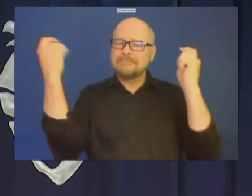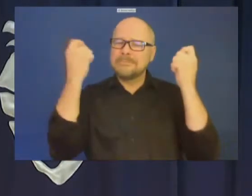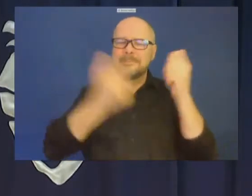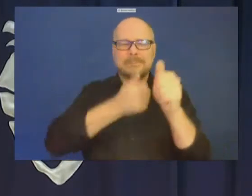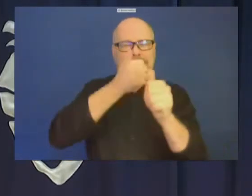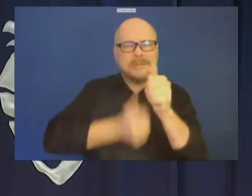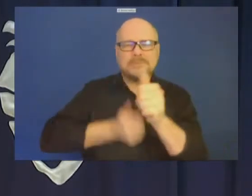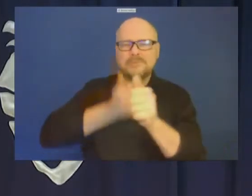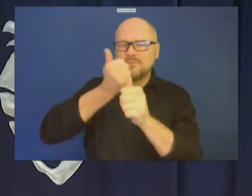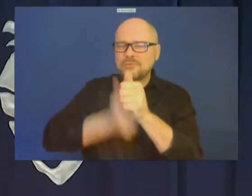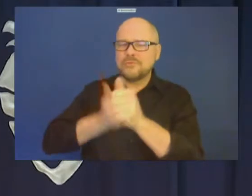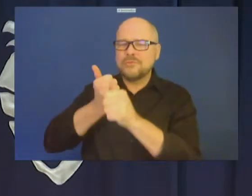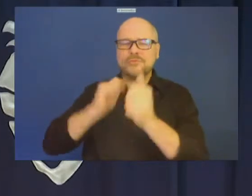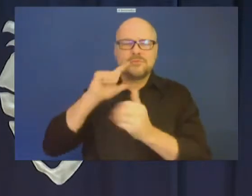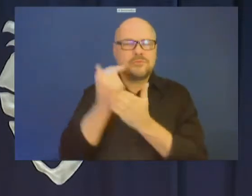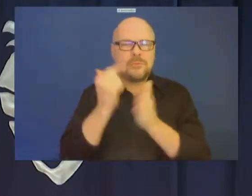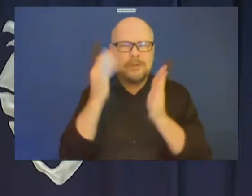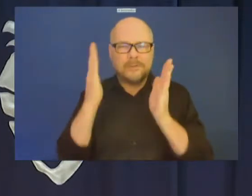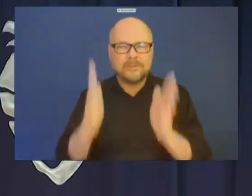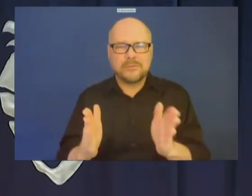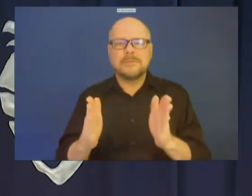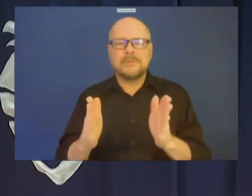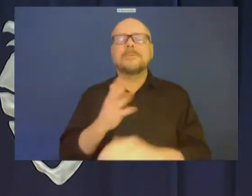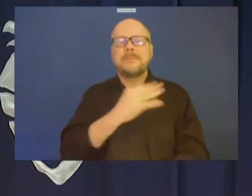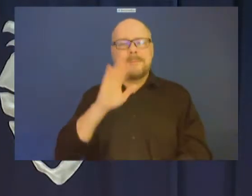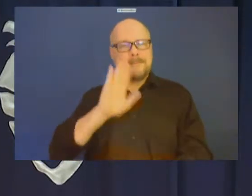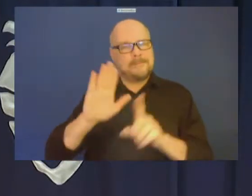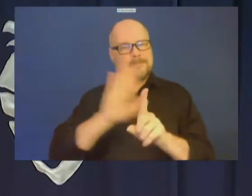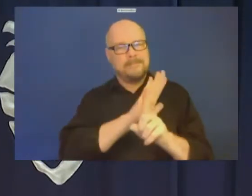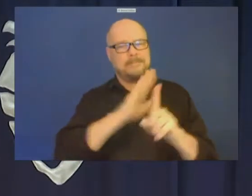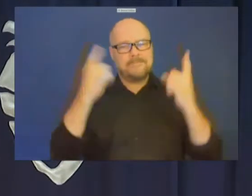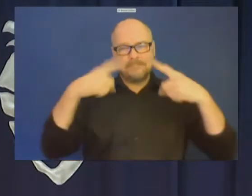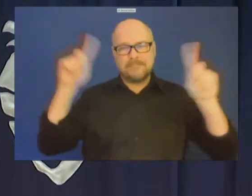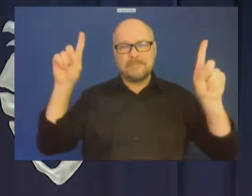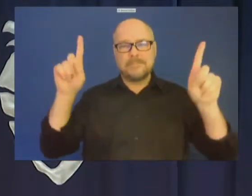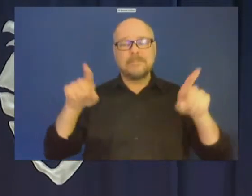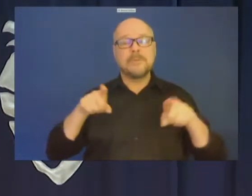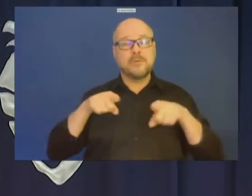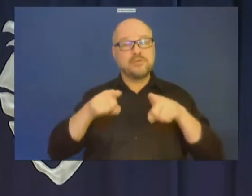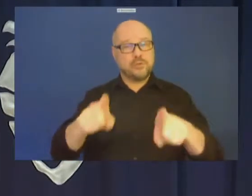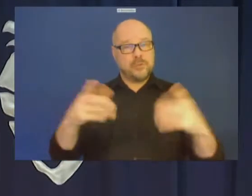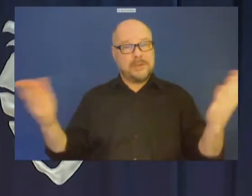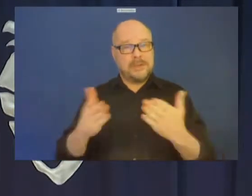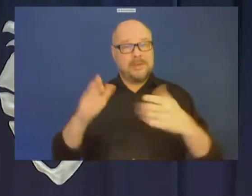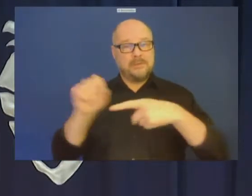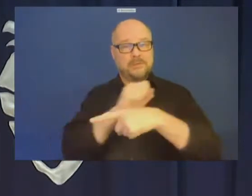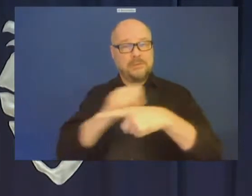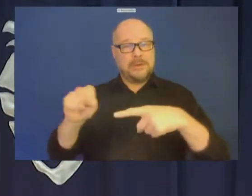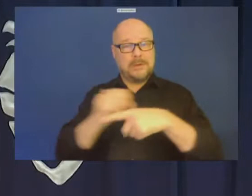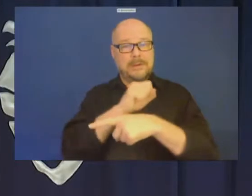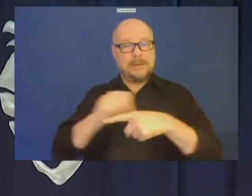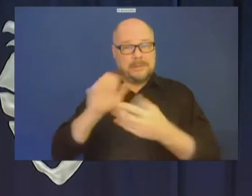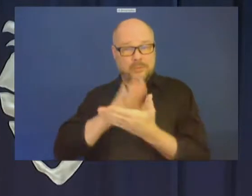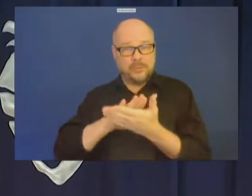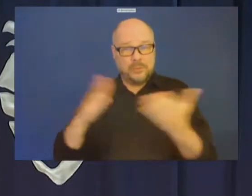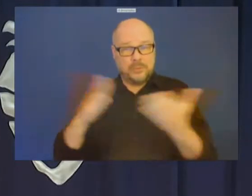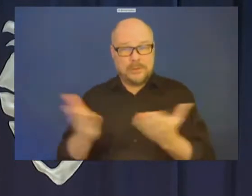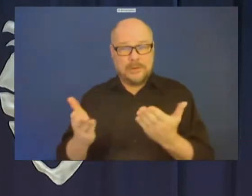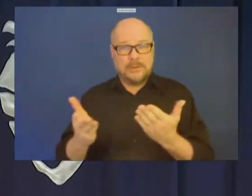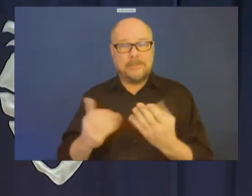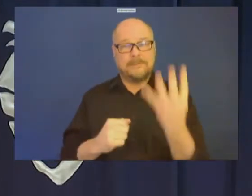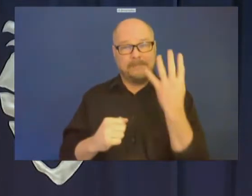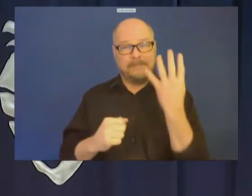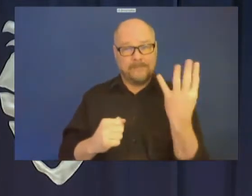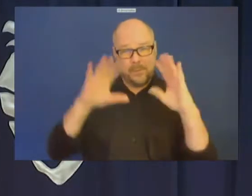that they have accomplished. During their time here at the Academy, there were 4 main areas of focus: academics,